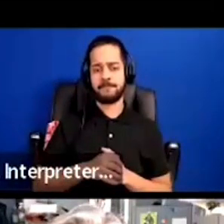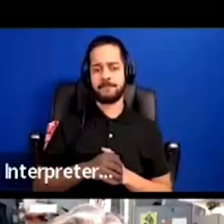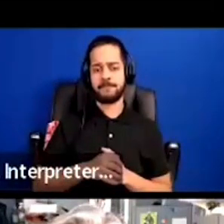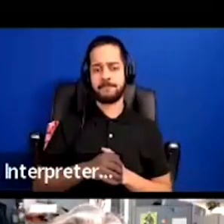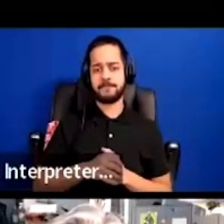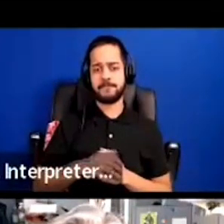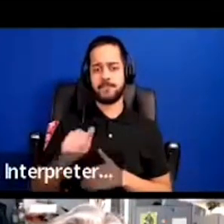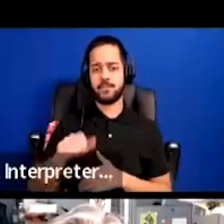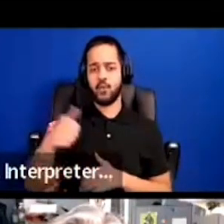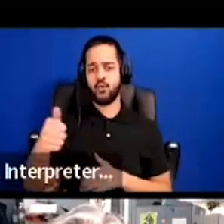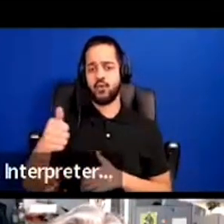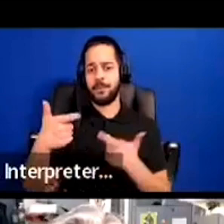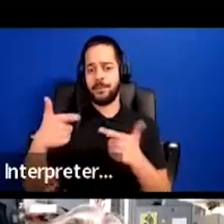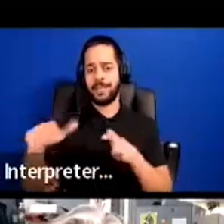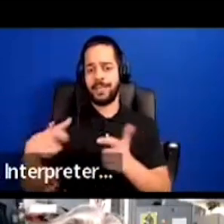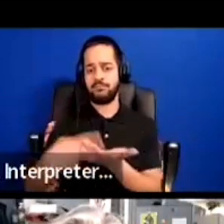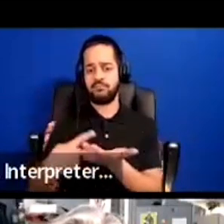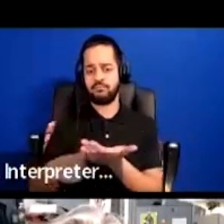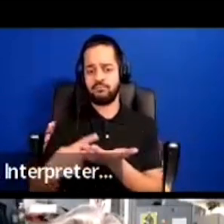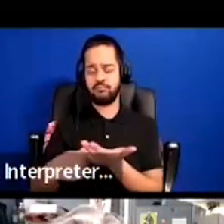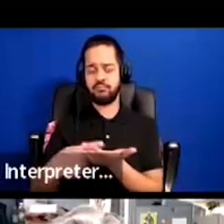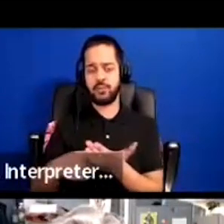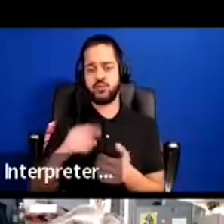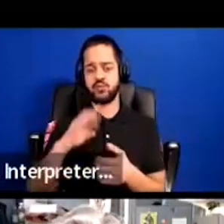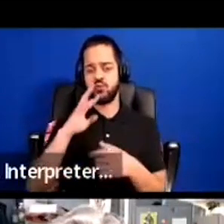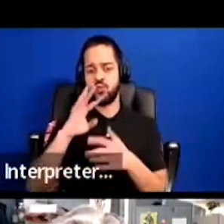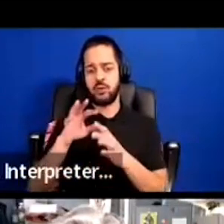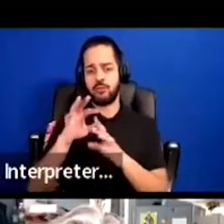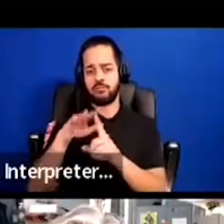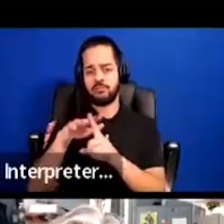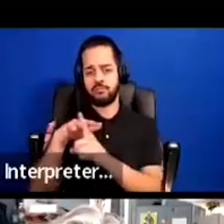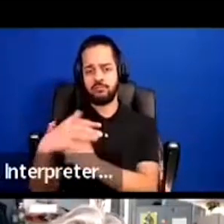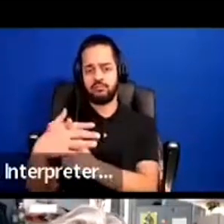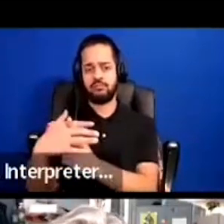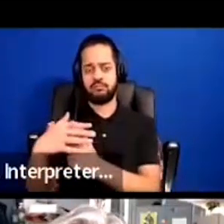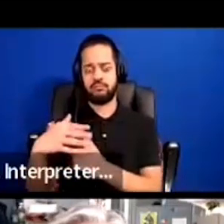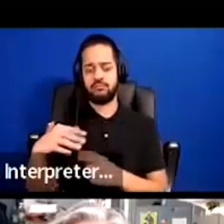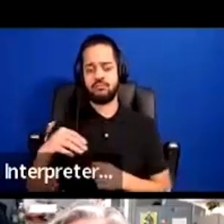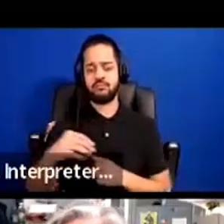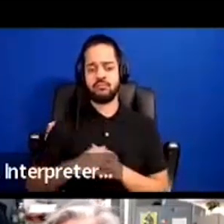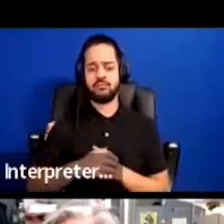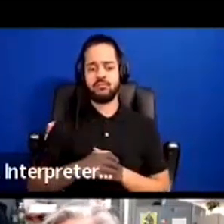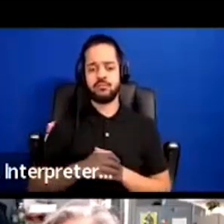big thing that we talked about was really around